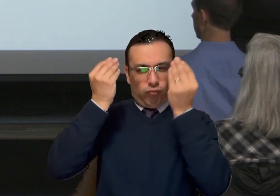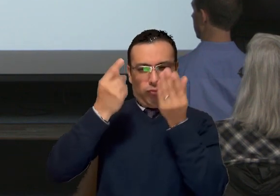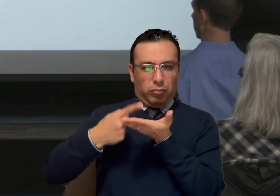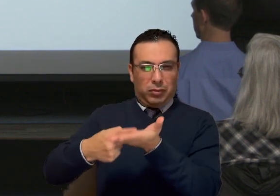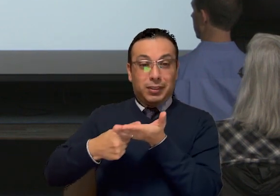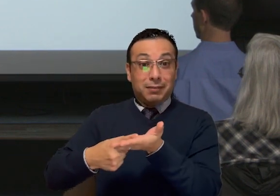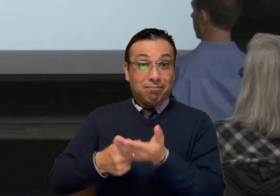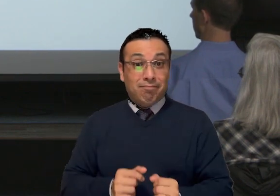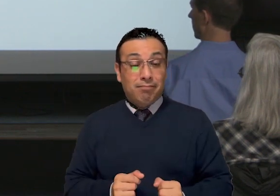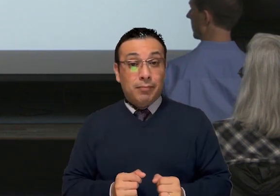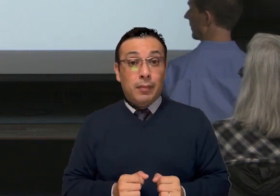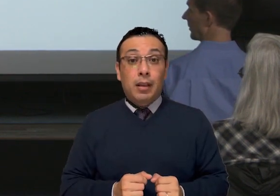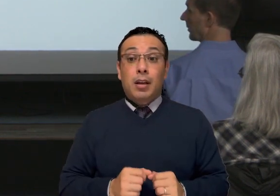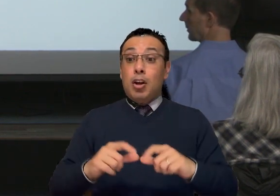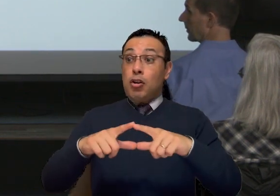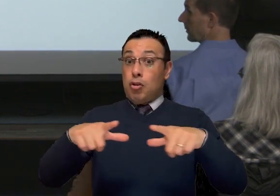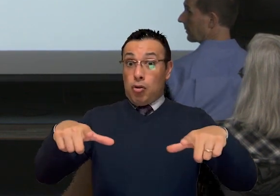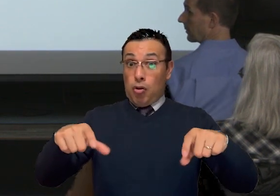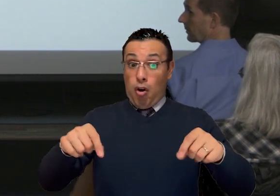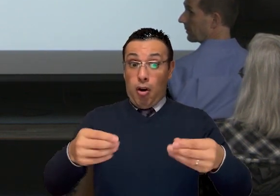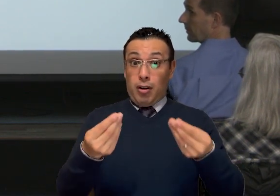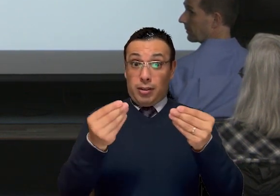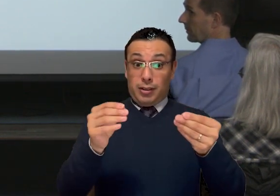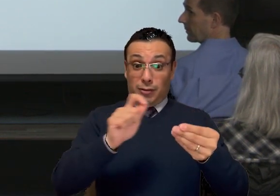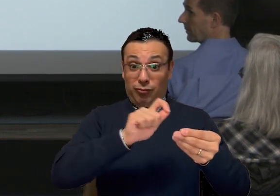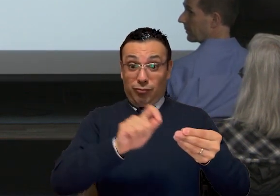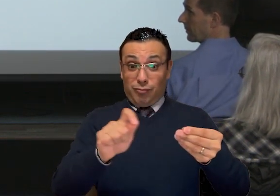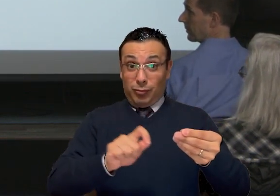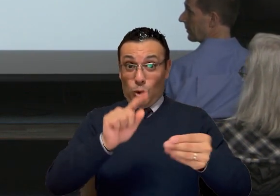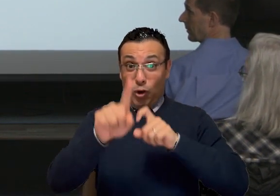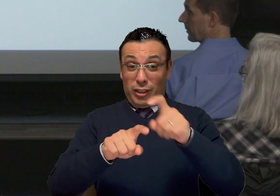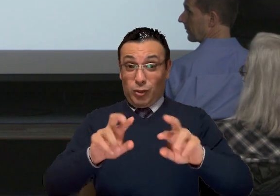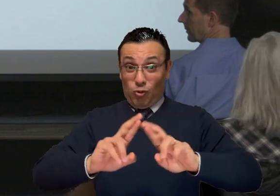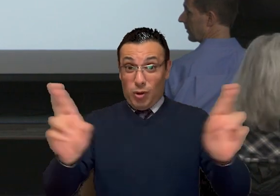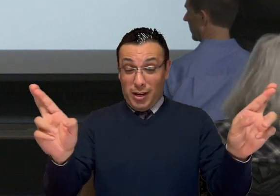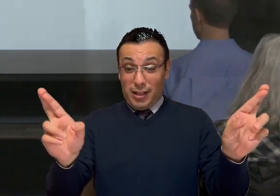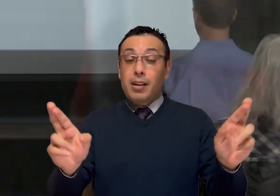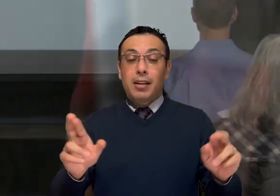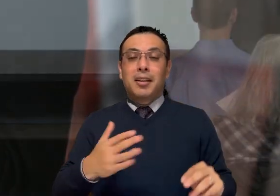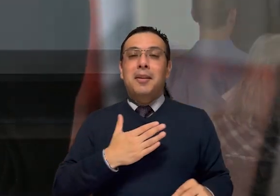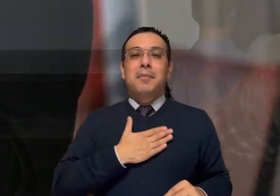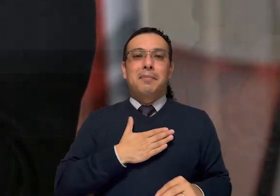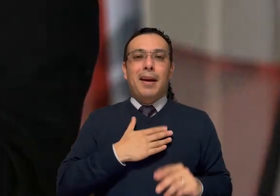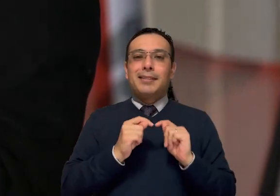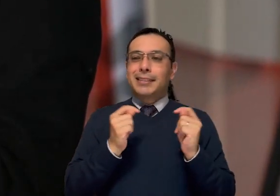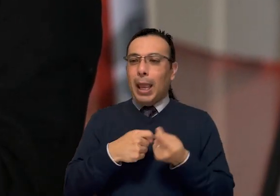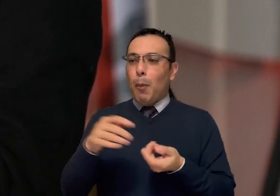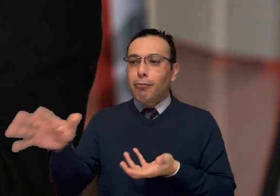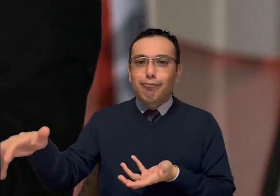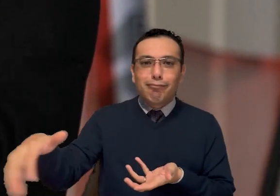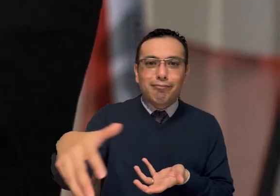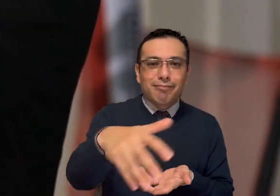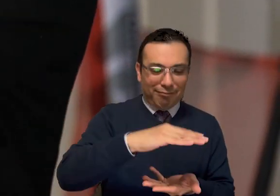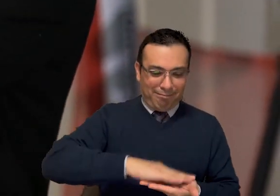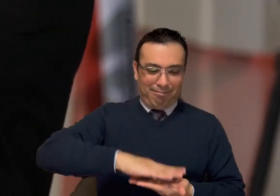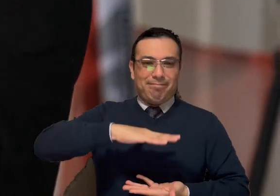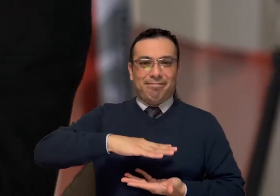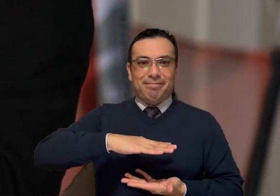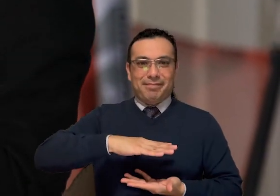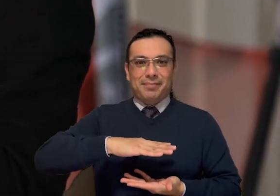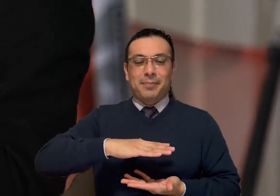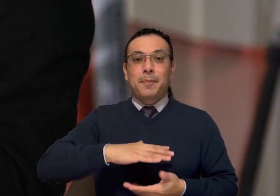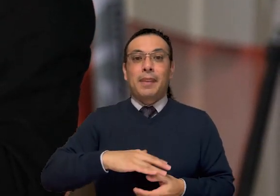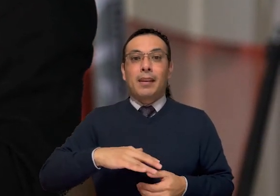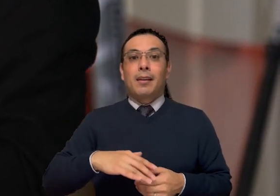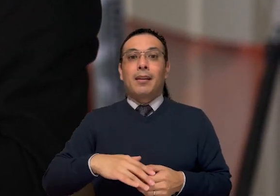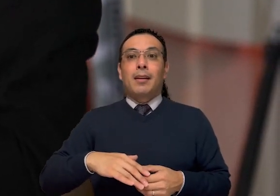once again say if you have those cards filled out, the team is going around to collect them. We will collect them even throughout the discussion, but if we can